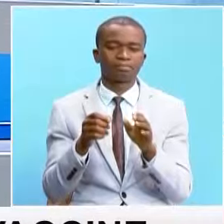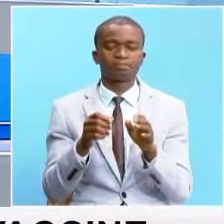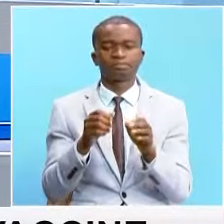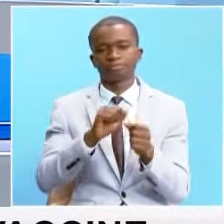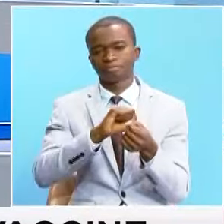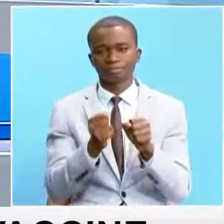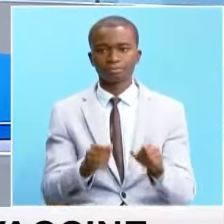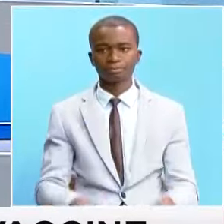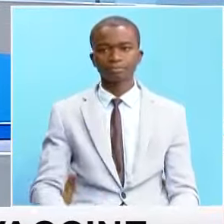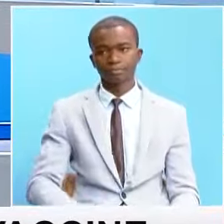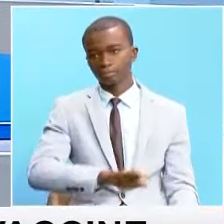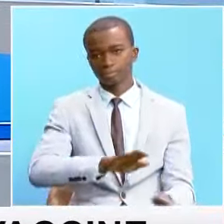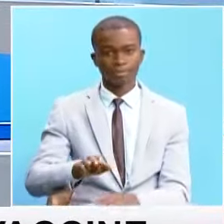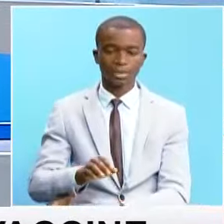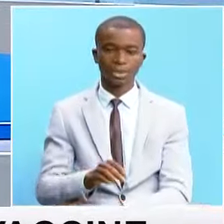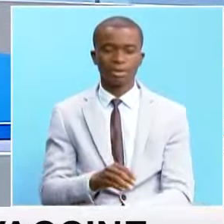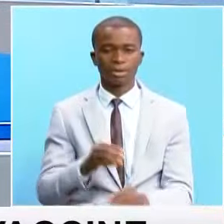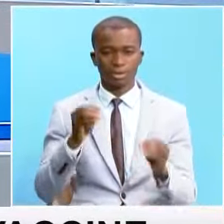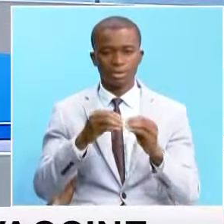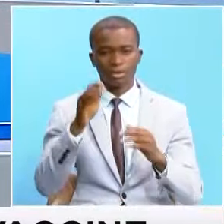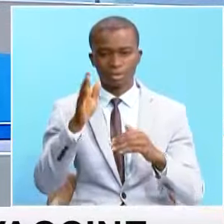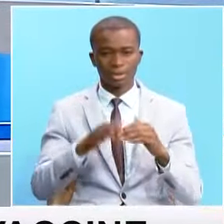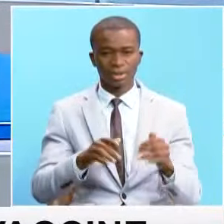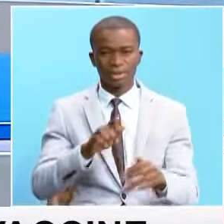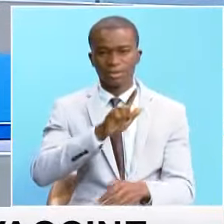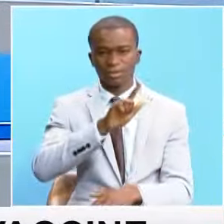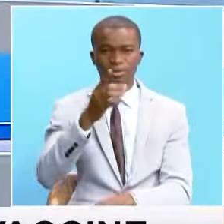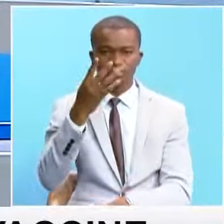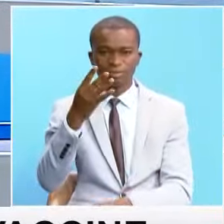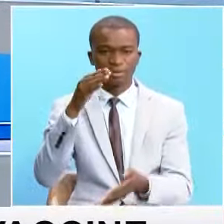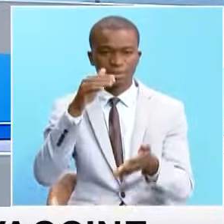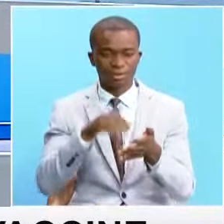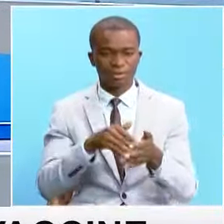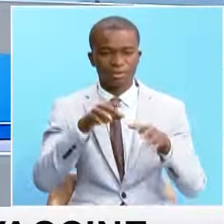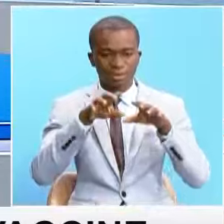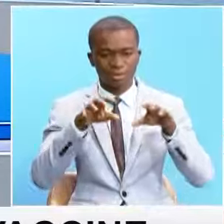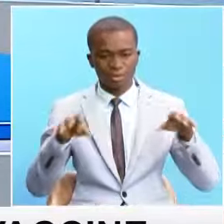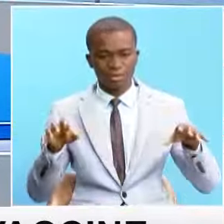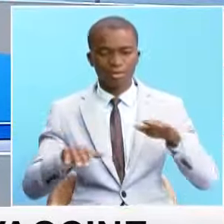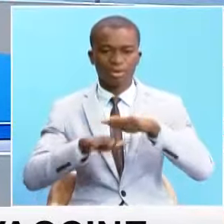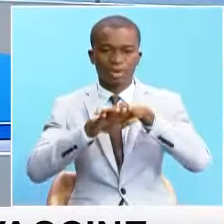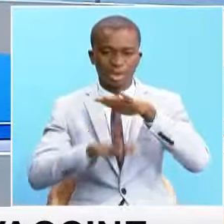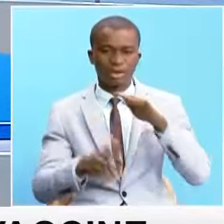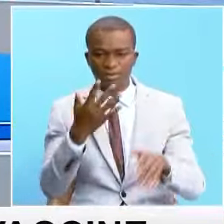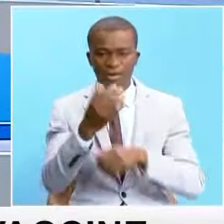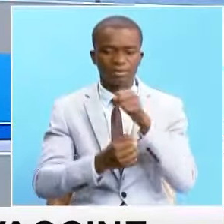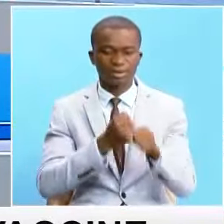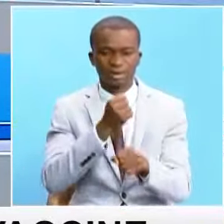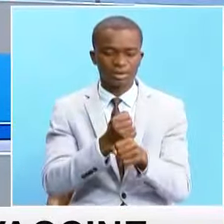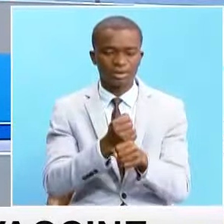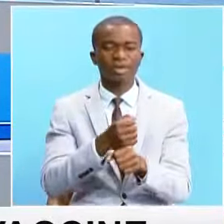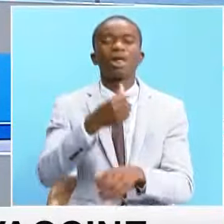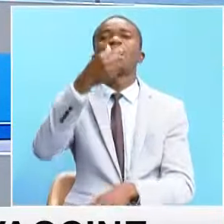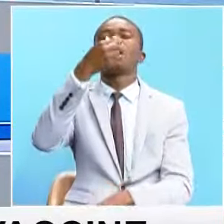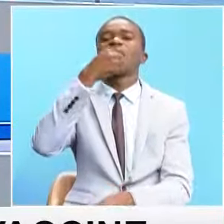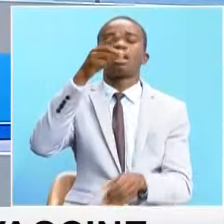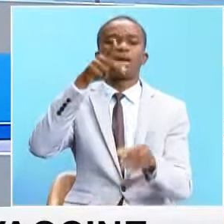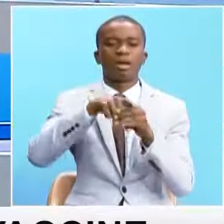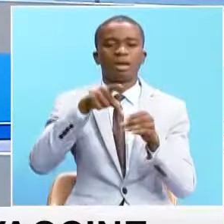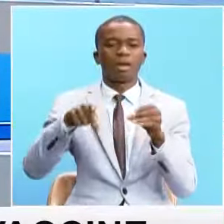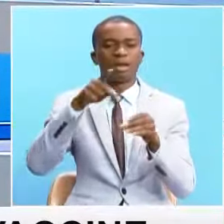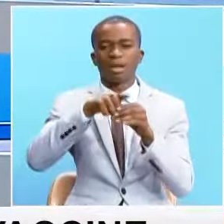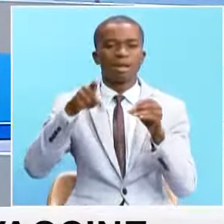more than 24,000 children under the age of 5 in Shiwoyunji District have been vaccinated against polio during the just-ended